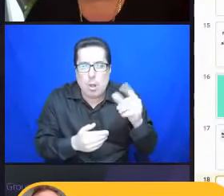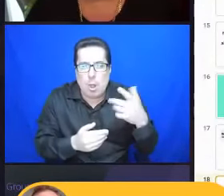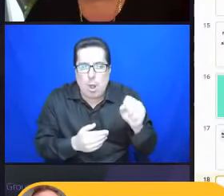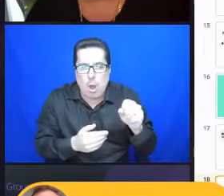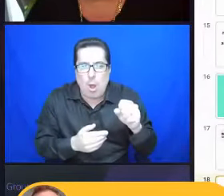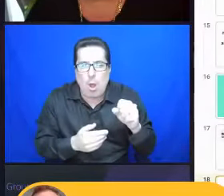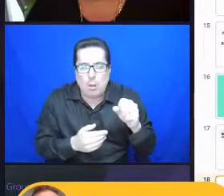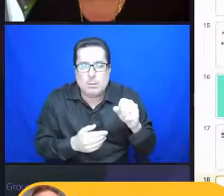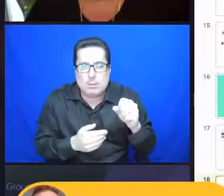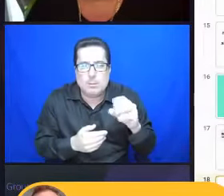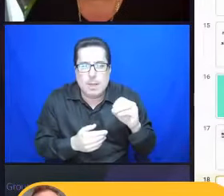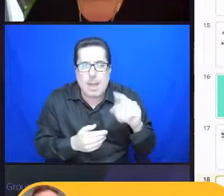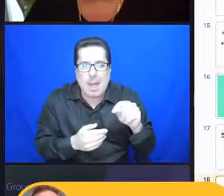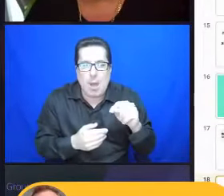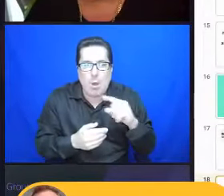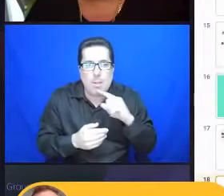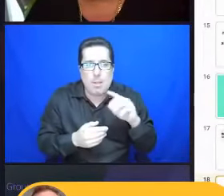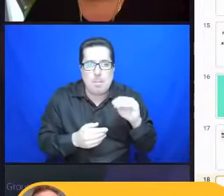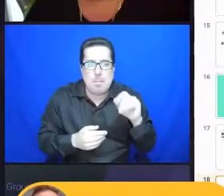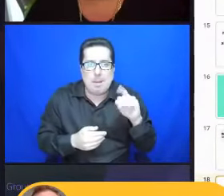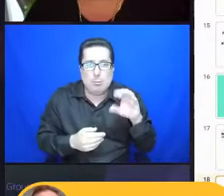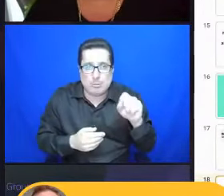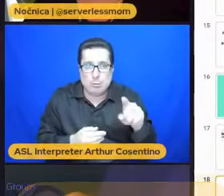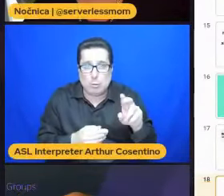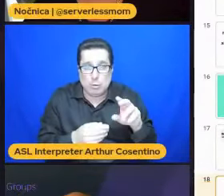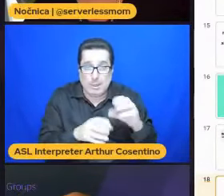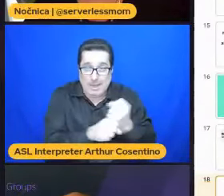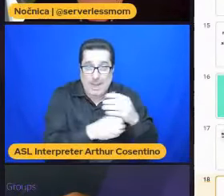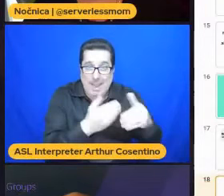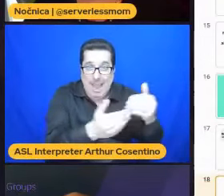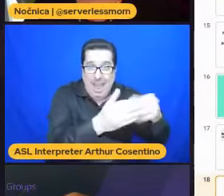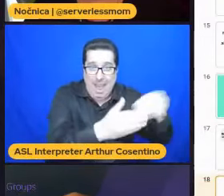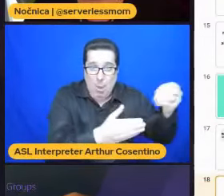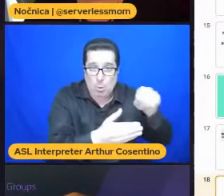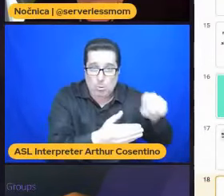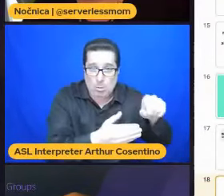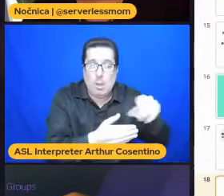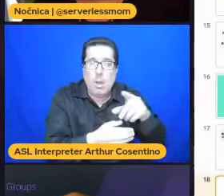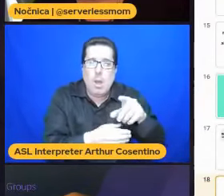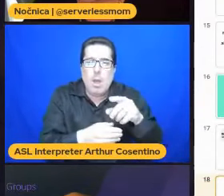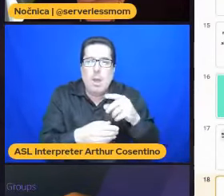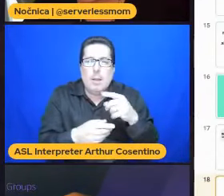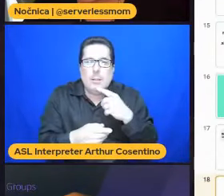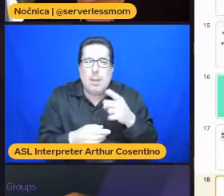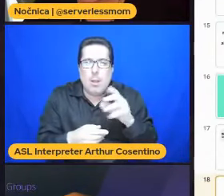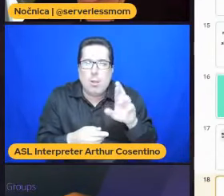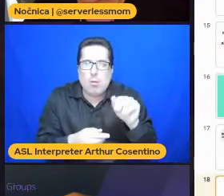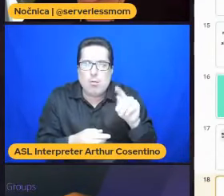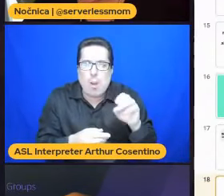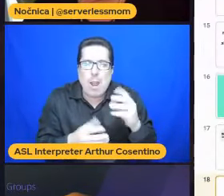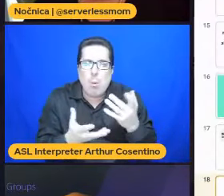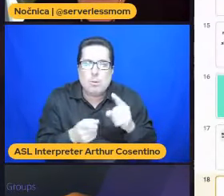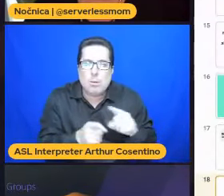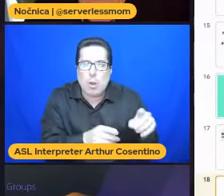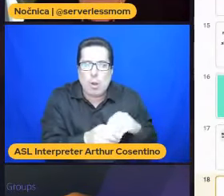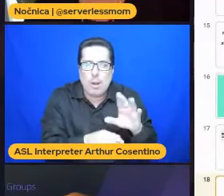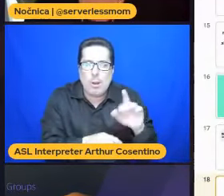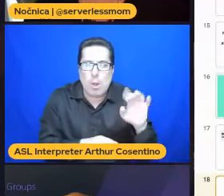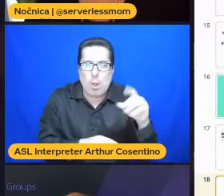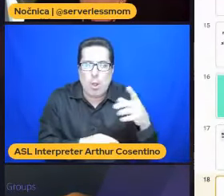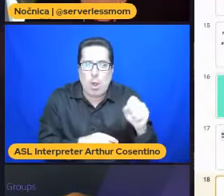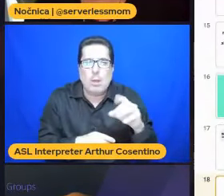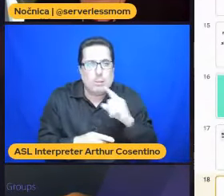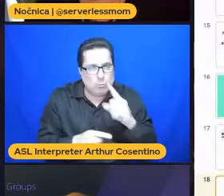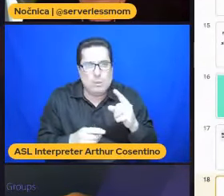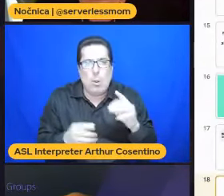into the metrics that you might be getting out. And so telling you things like the rate that something is occurring within your logs, and that's a really great way to